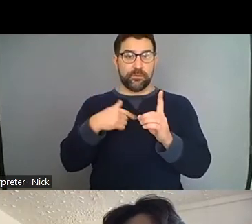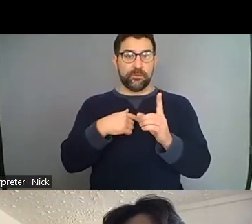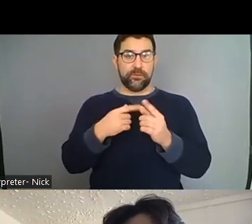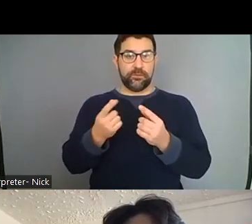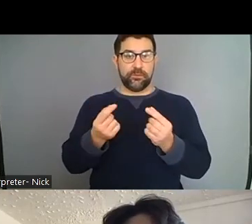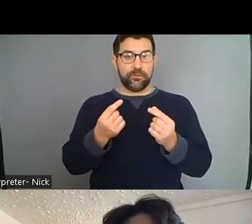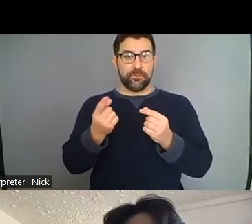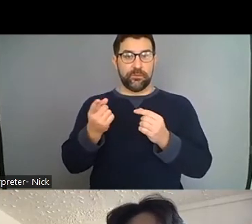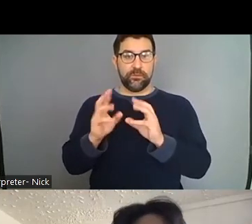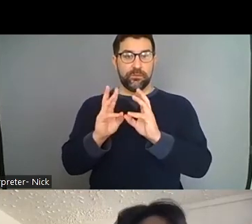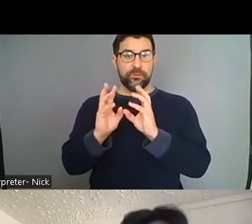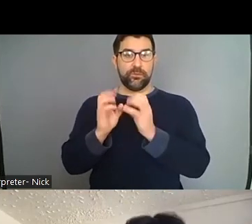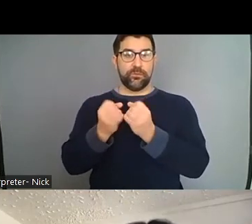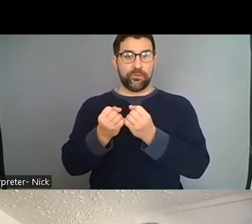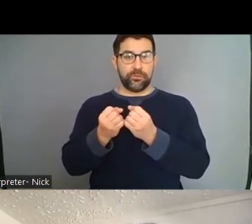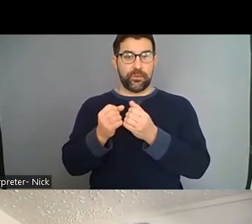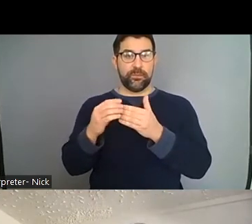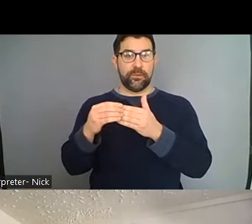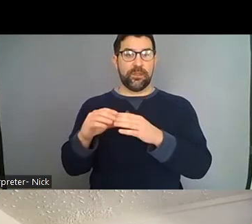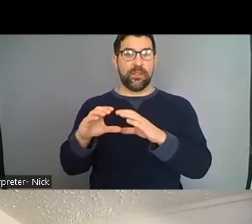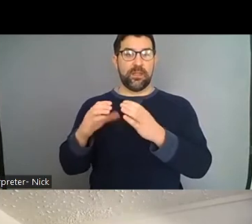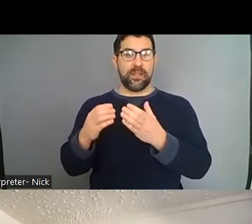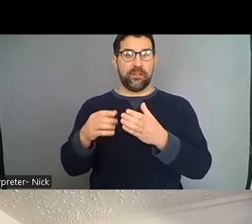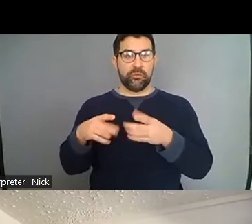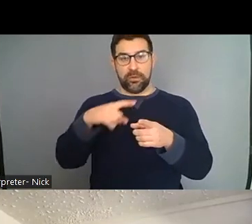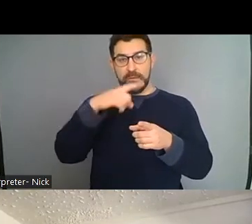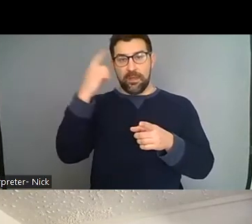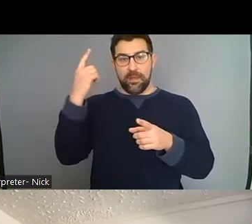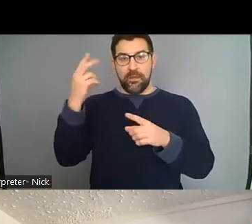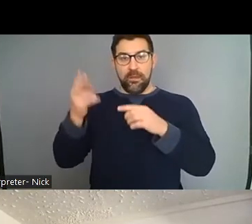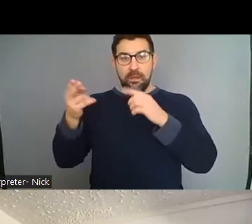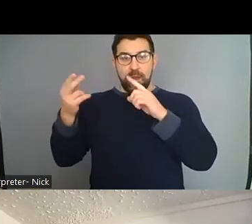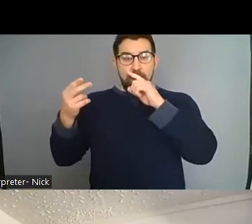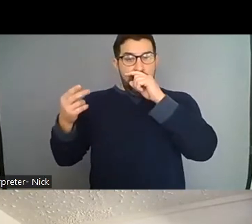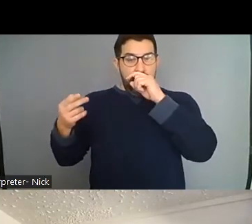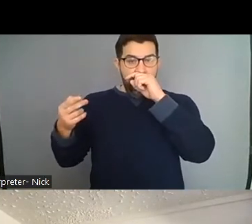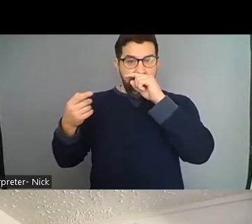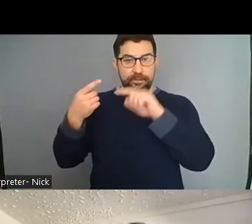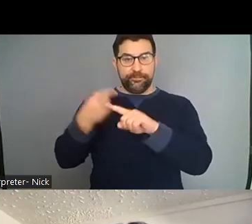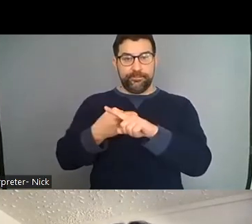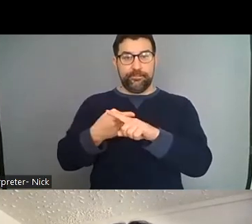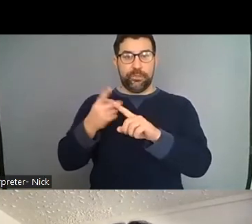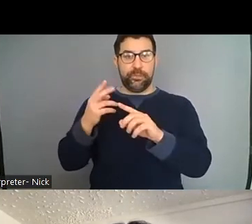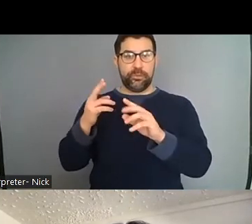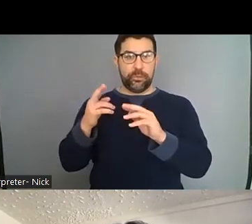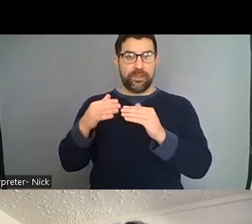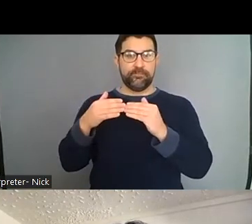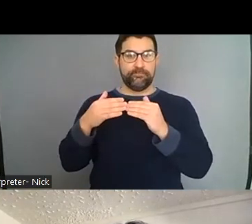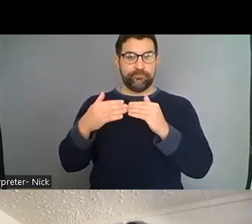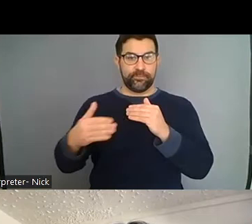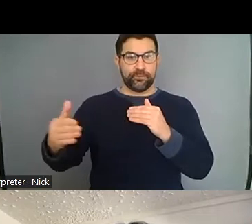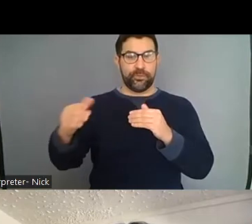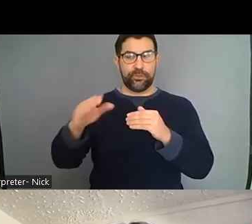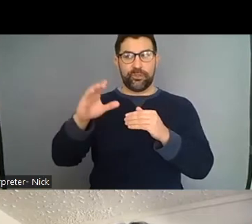series of classes during Black History Month, and we hope to go beyond Black History Month at Chicago's Teachers